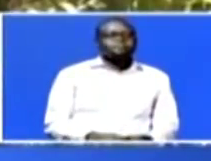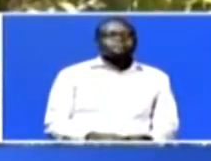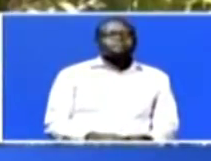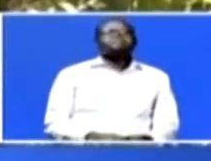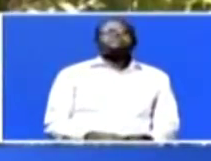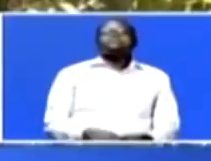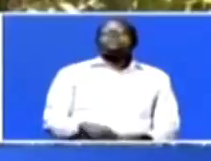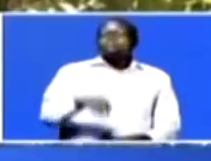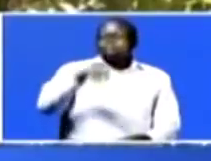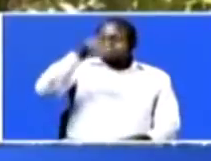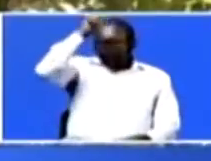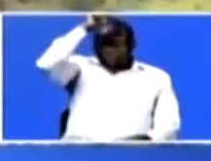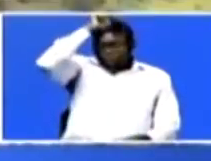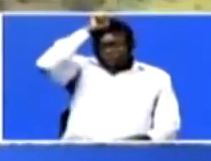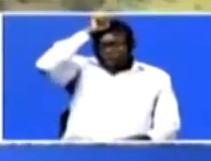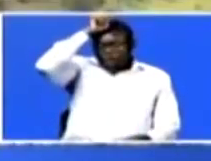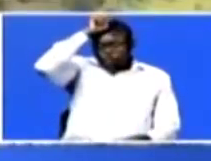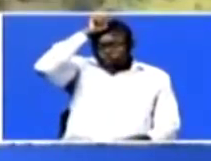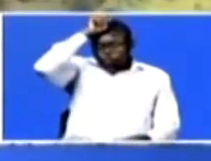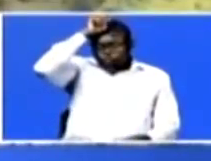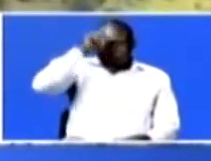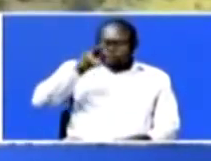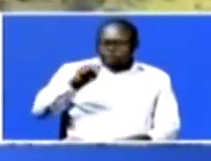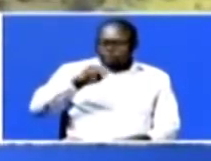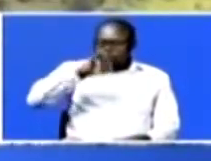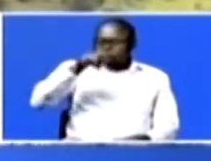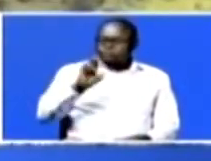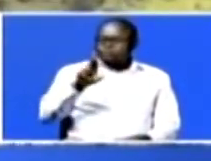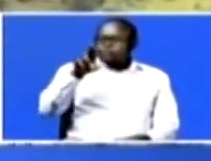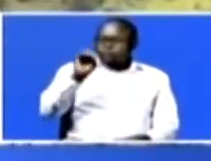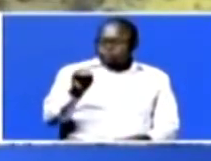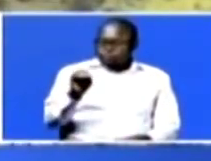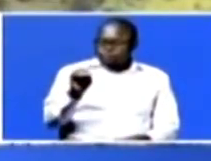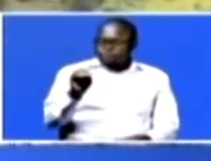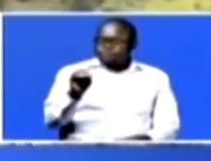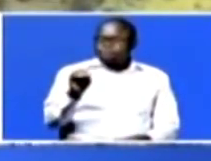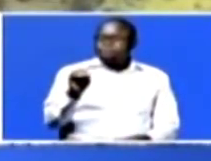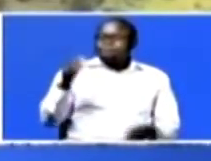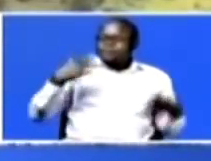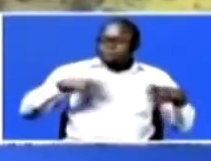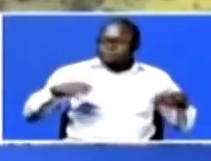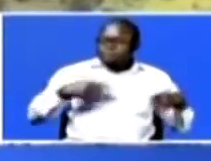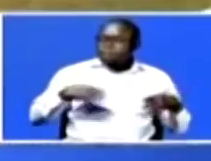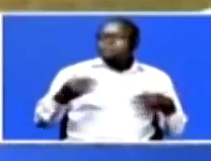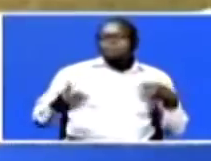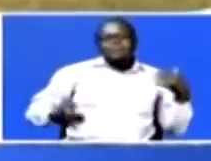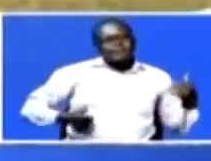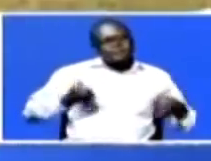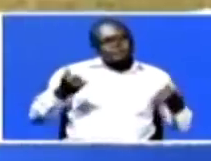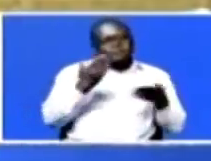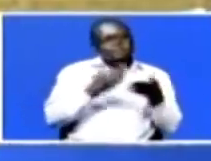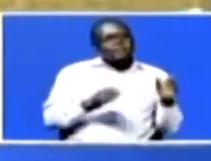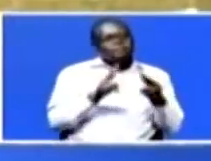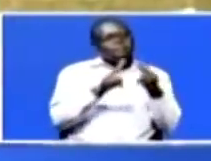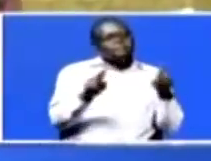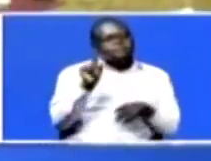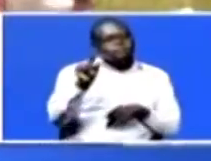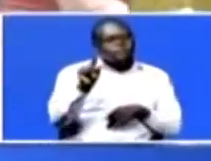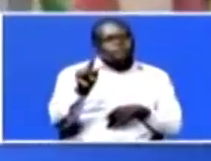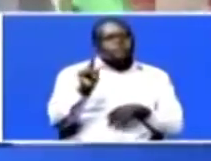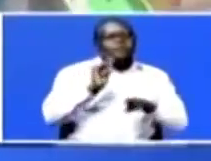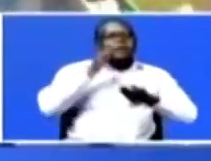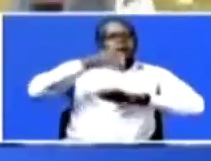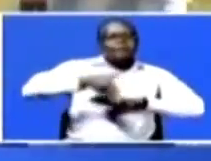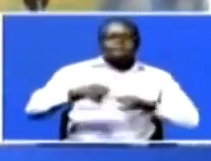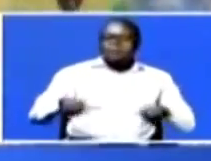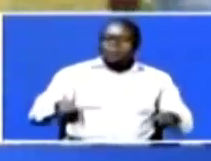Tebeswet village Mauche in Njoro at the foot of the Mau forest, and residents have been enjoying some relative calm following